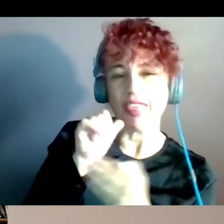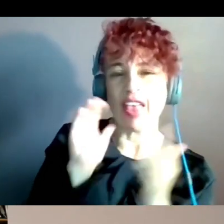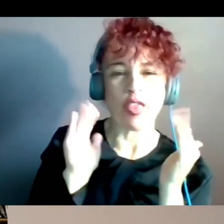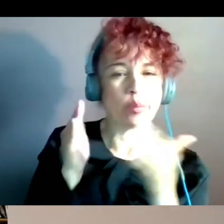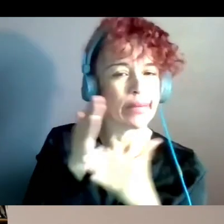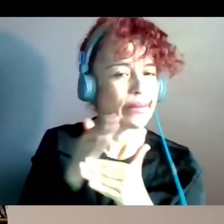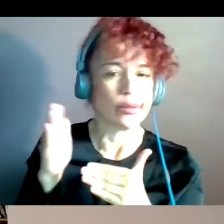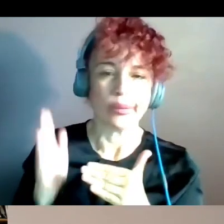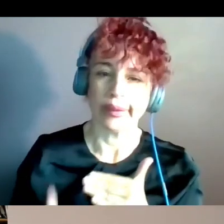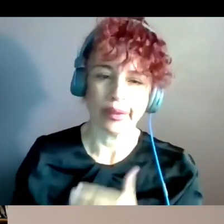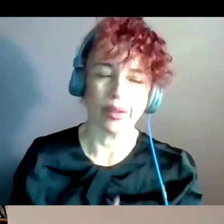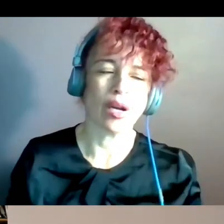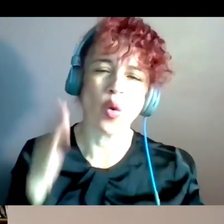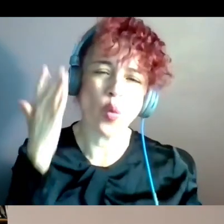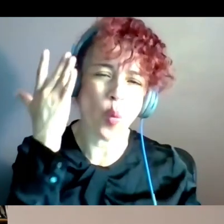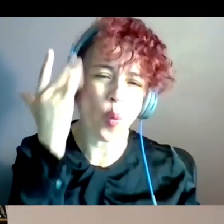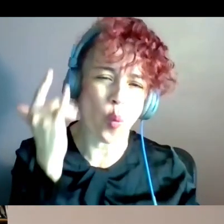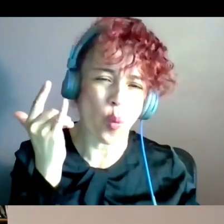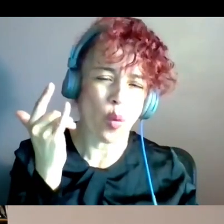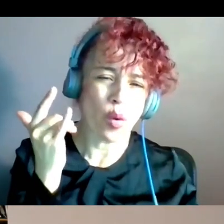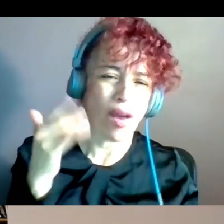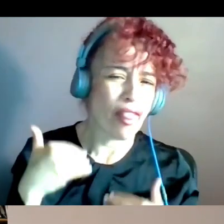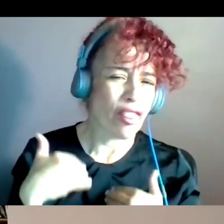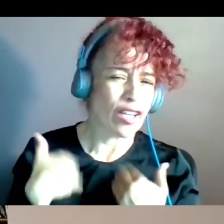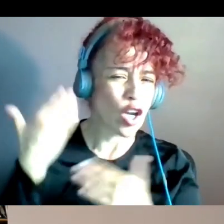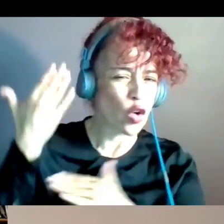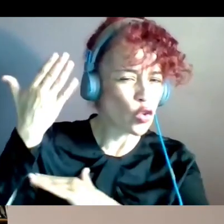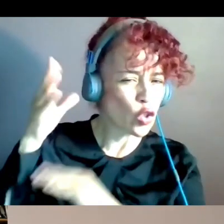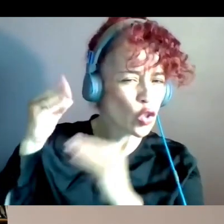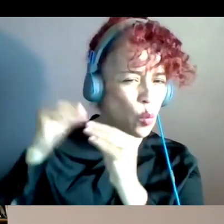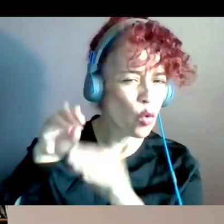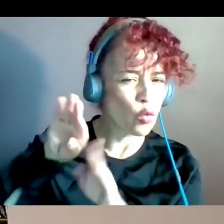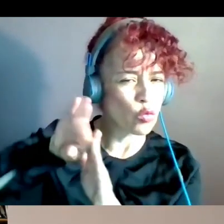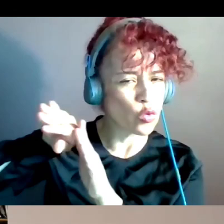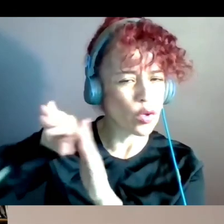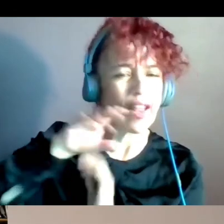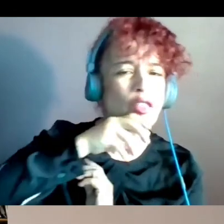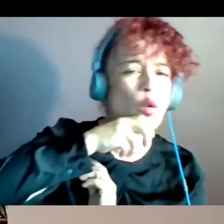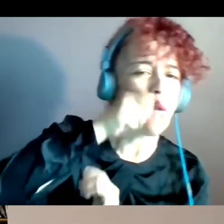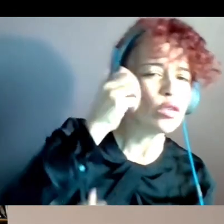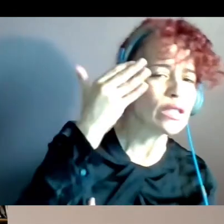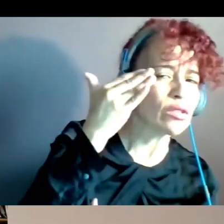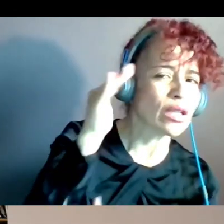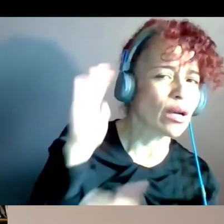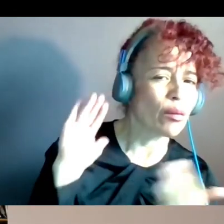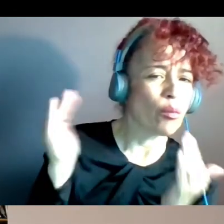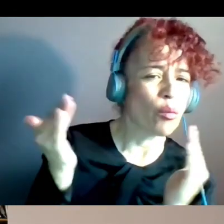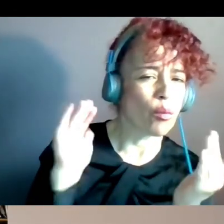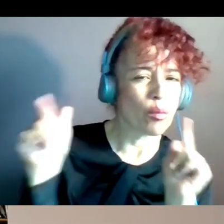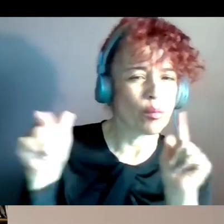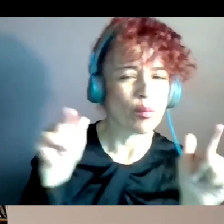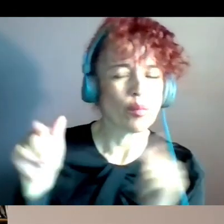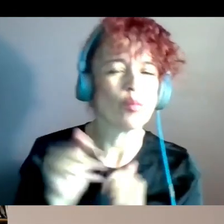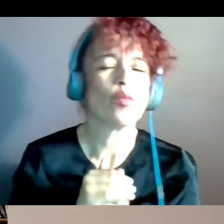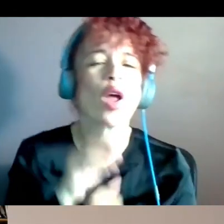results. So why are the younger trees more twisted than the older wood was? So